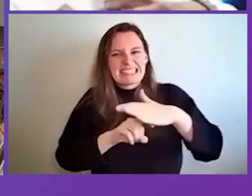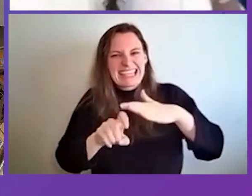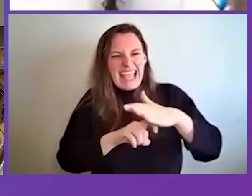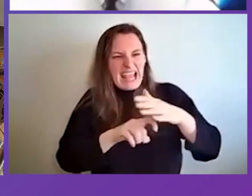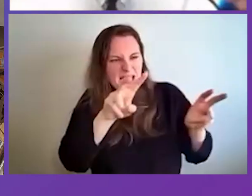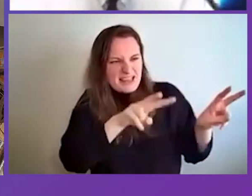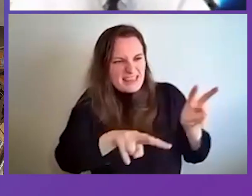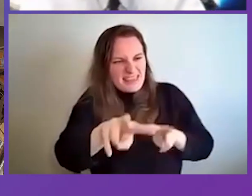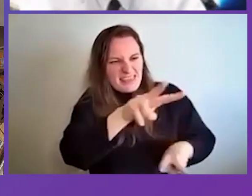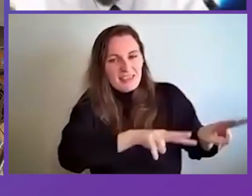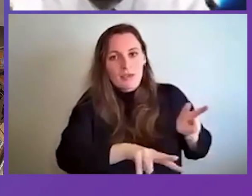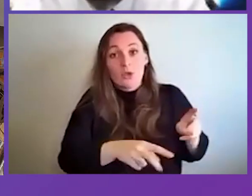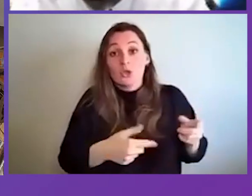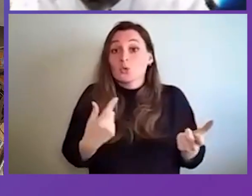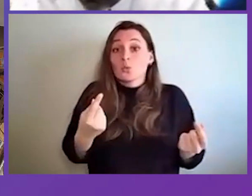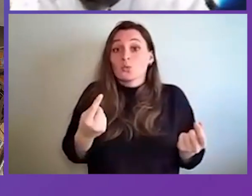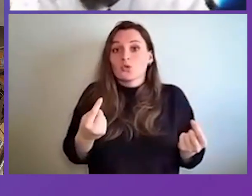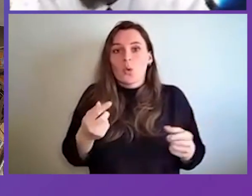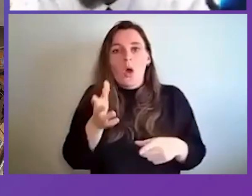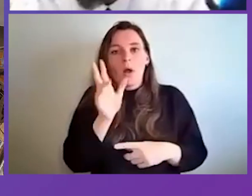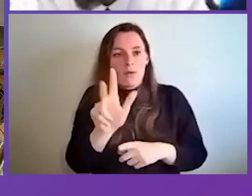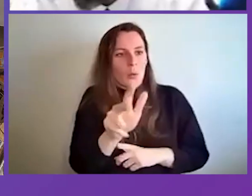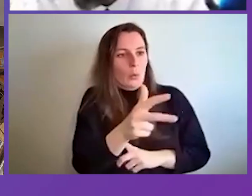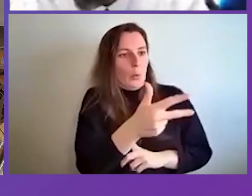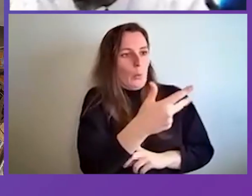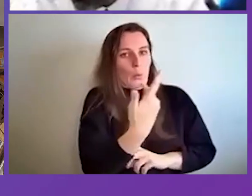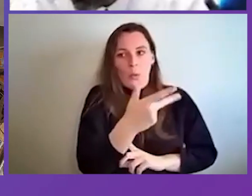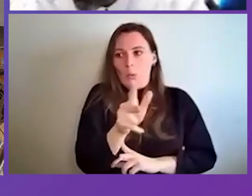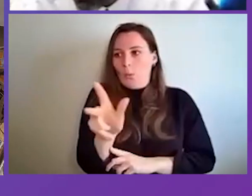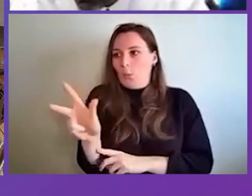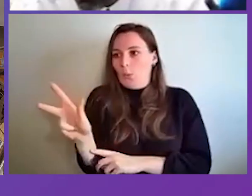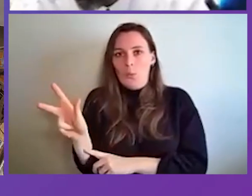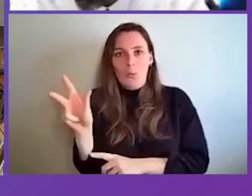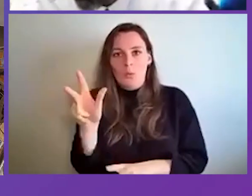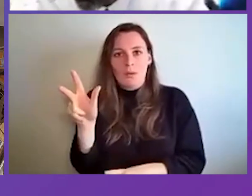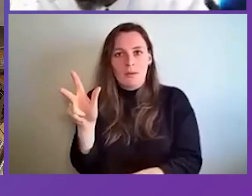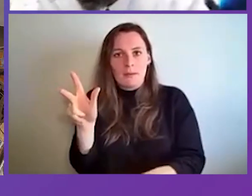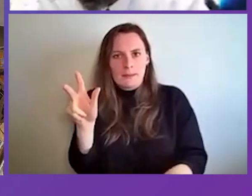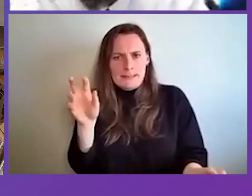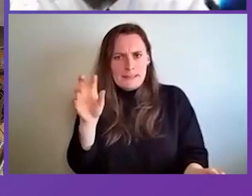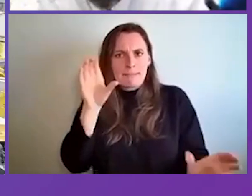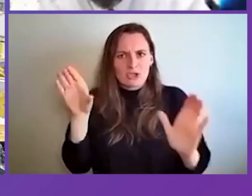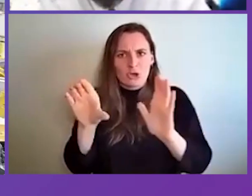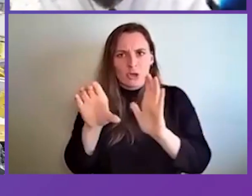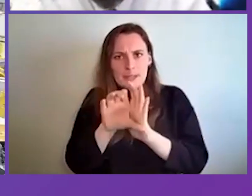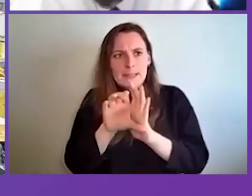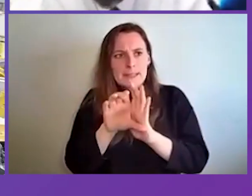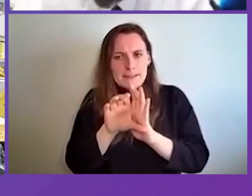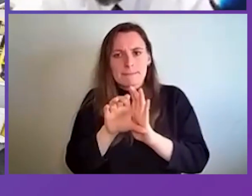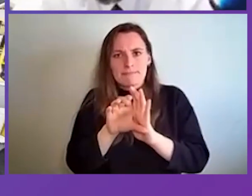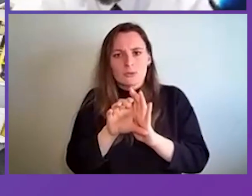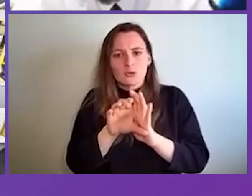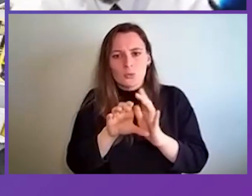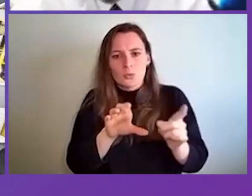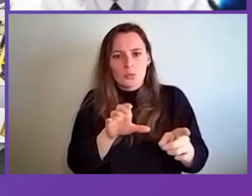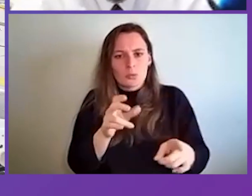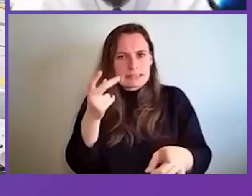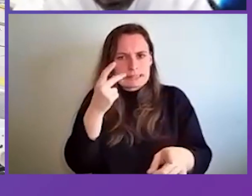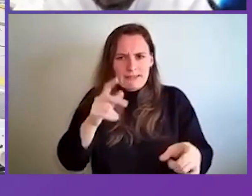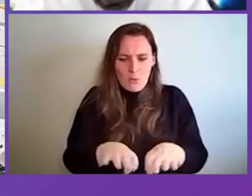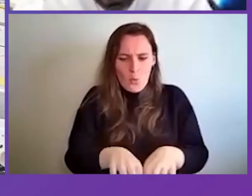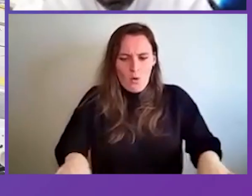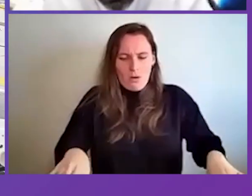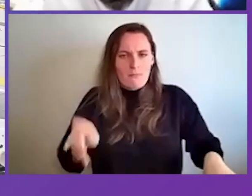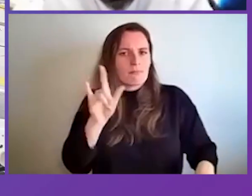around and captures the space in there. That's two of the members of our team doing a scan and capturing the floor space. And this is